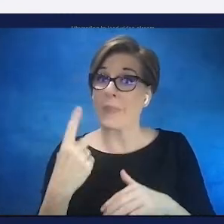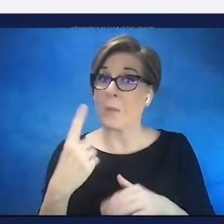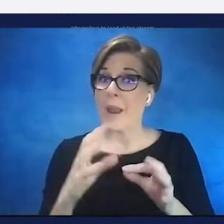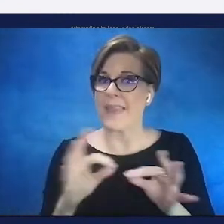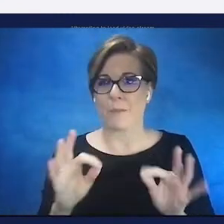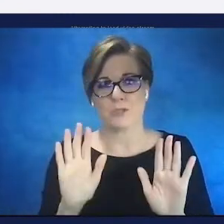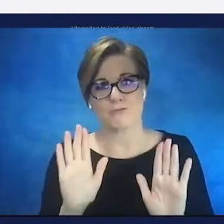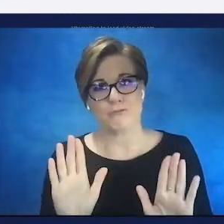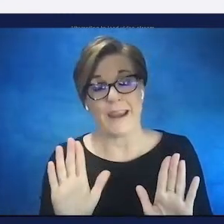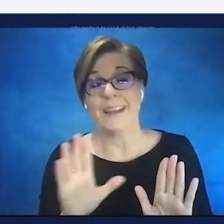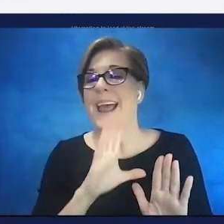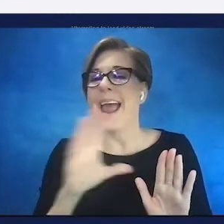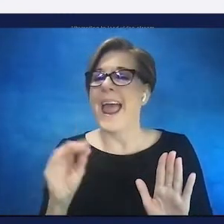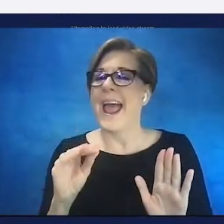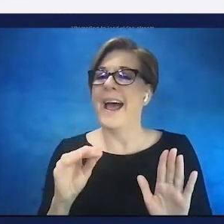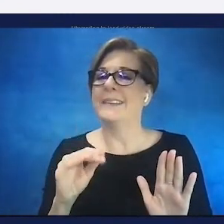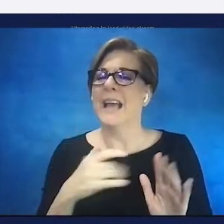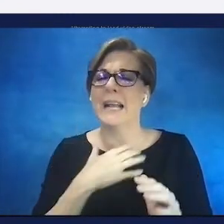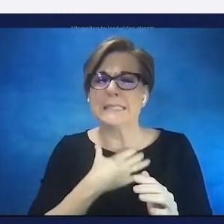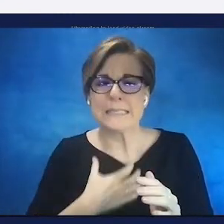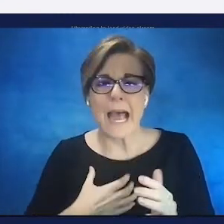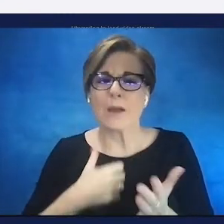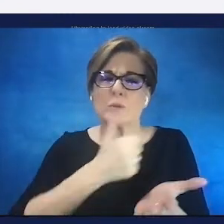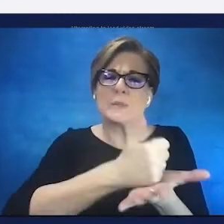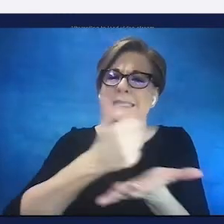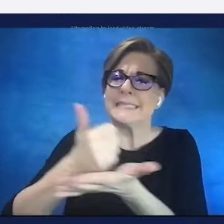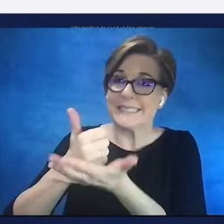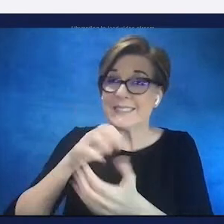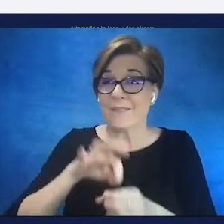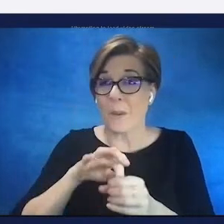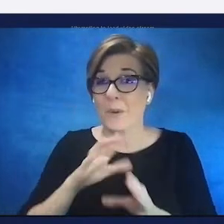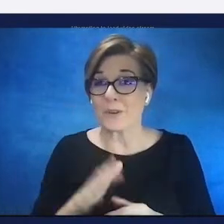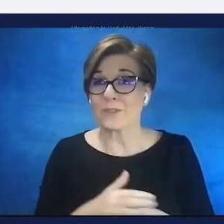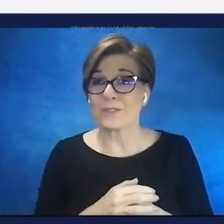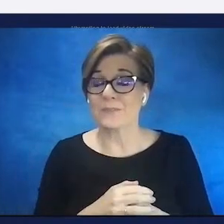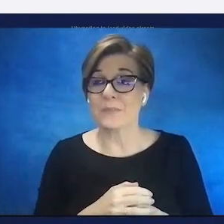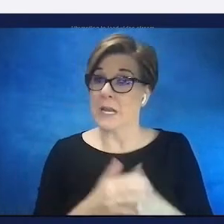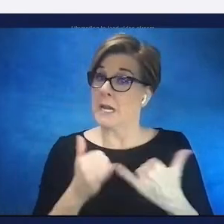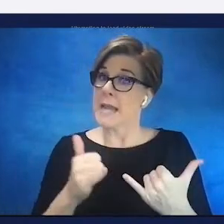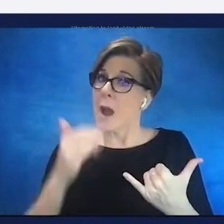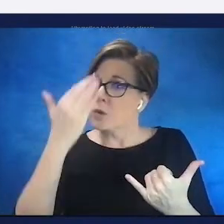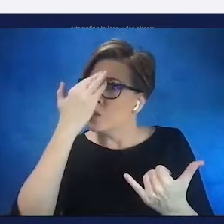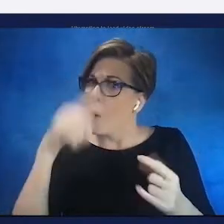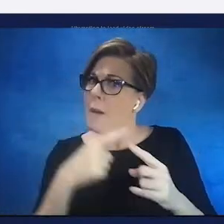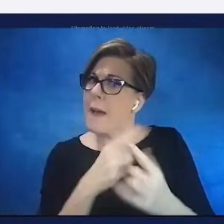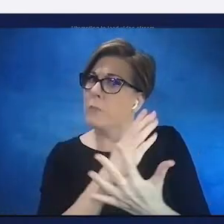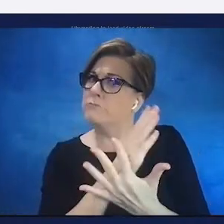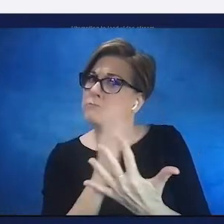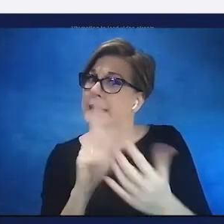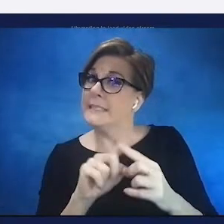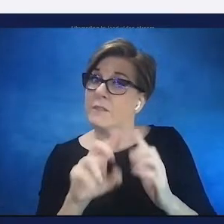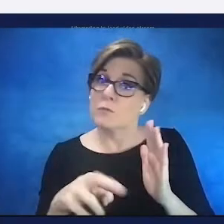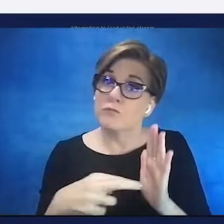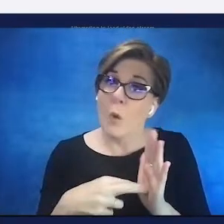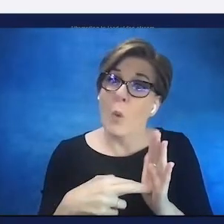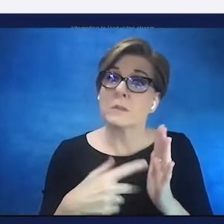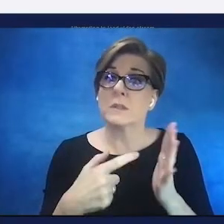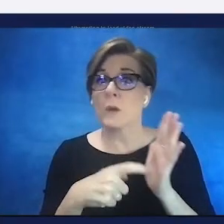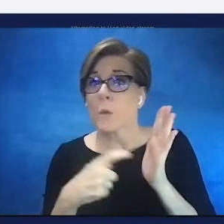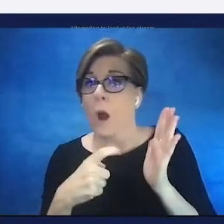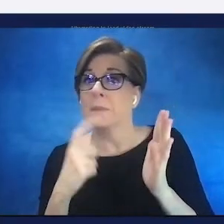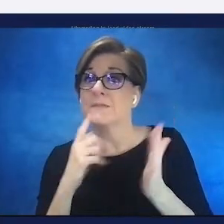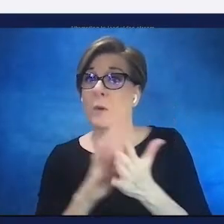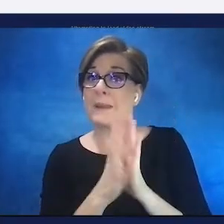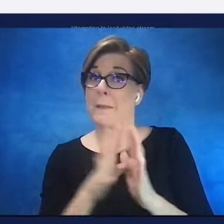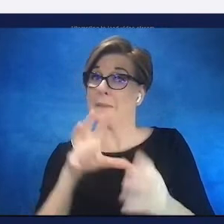as is a deep desire to assist our voters. Now that you know more about the different roles and requirements